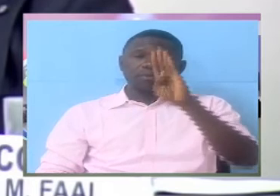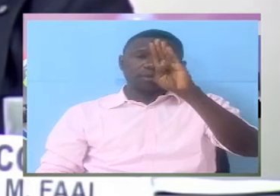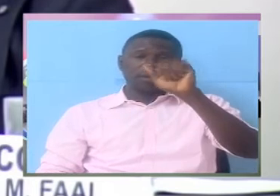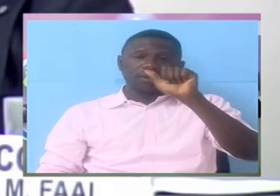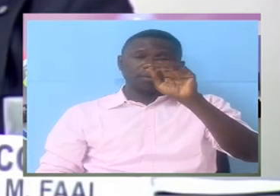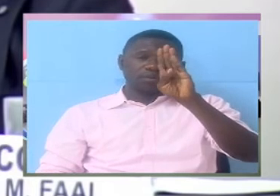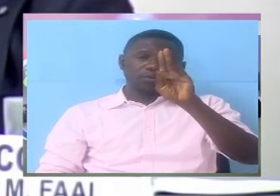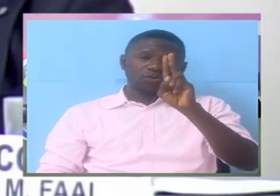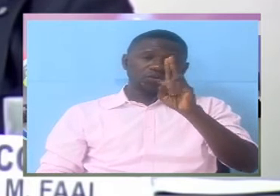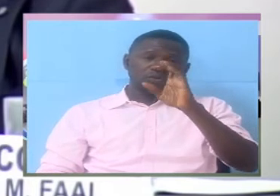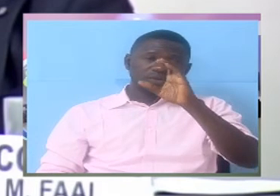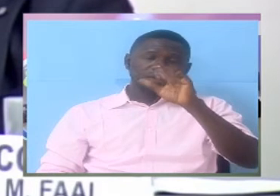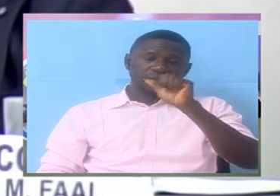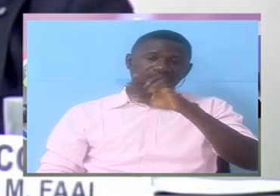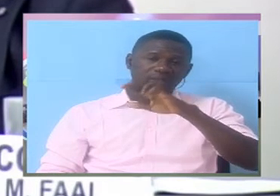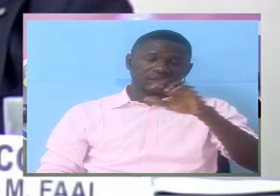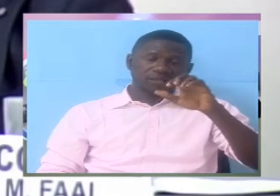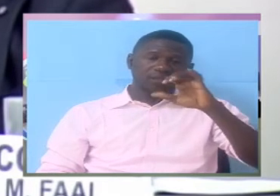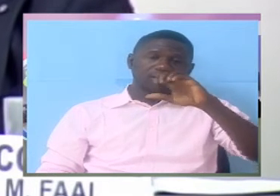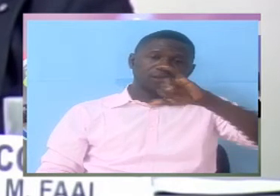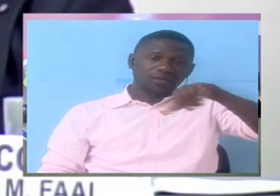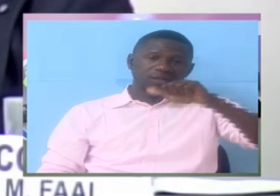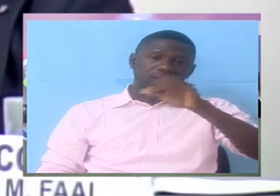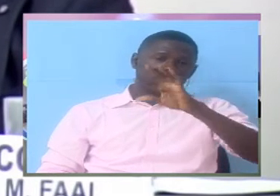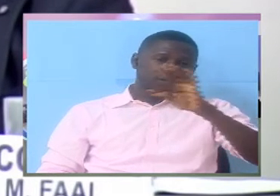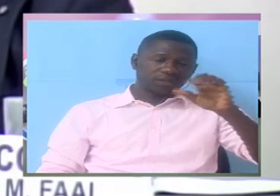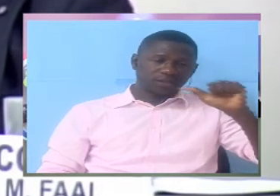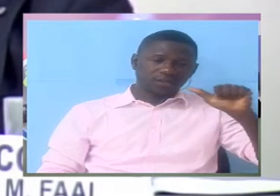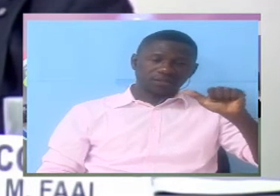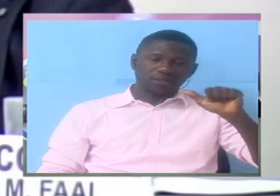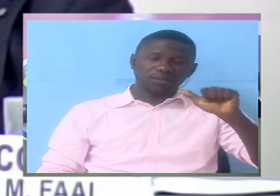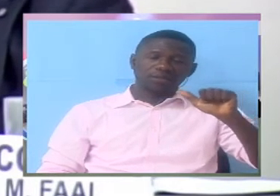senior military officers did you see